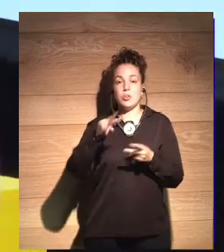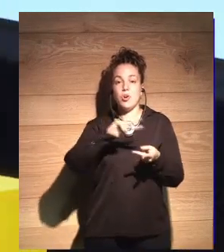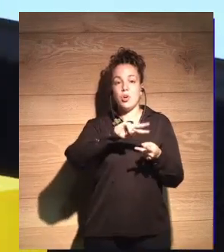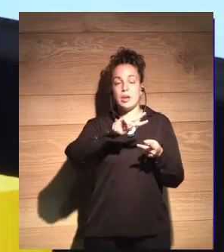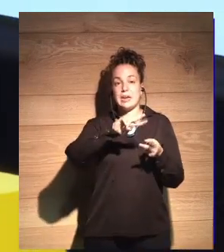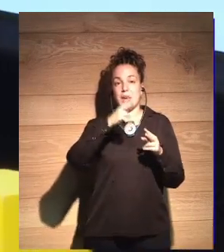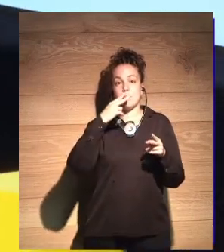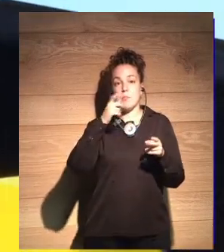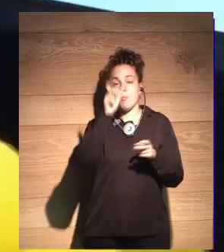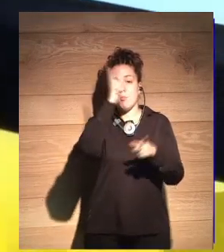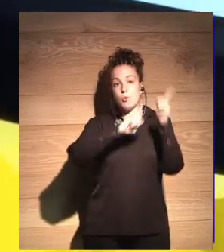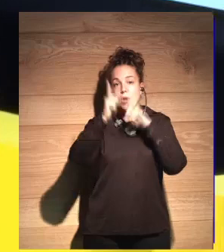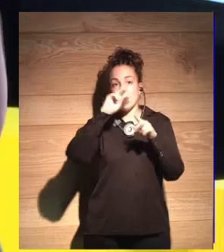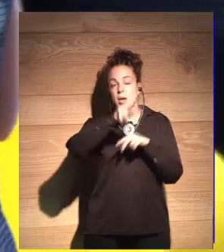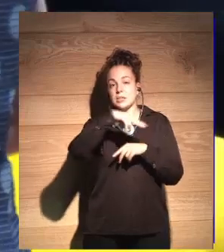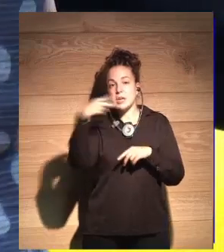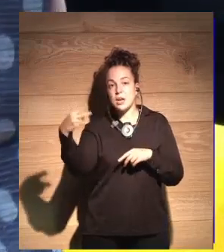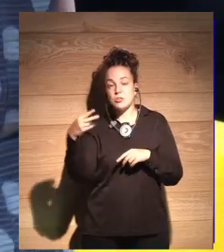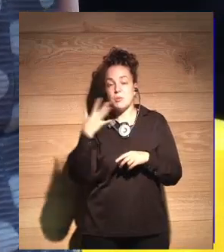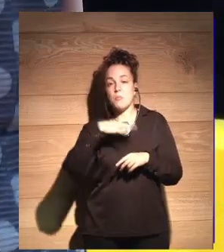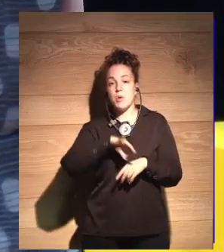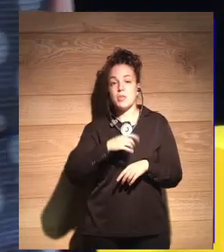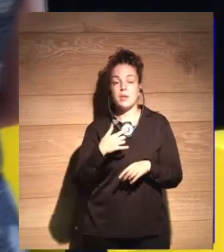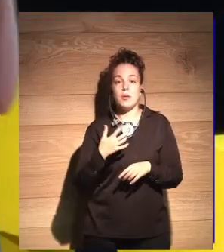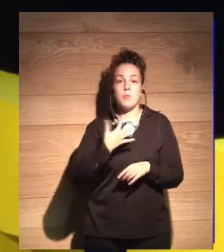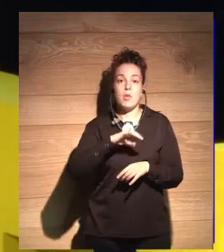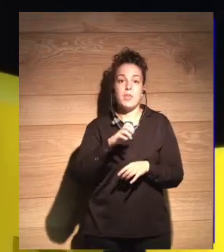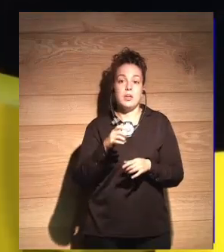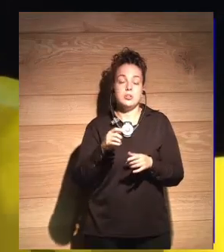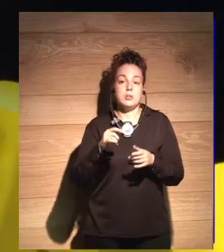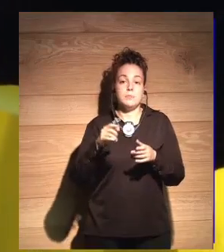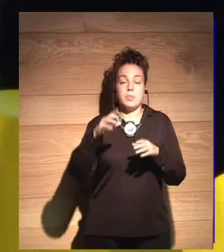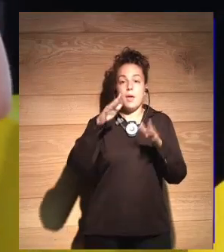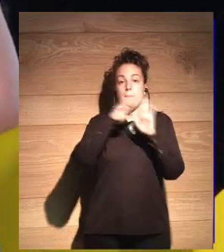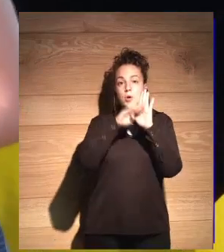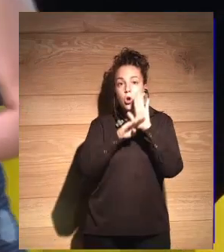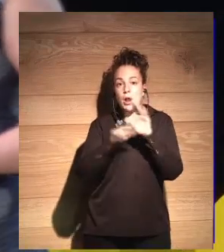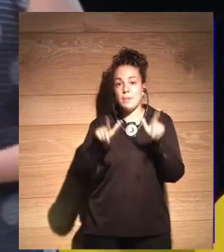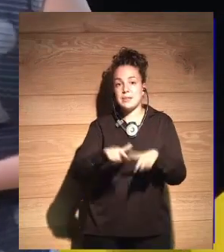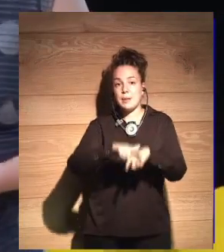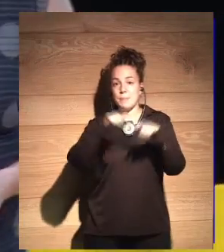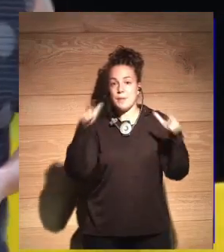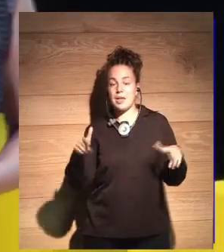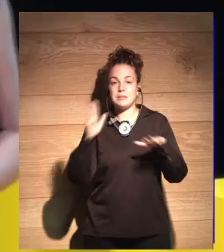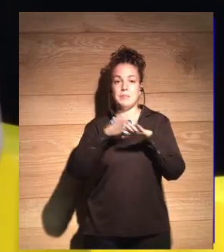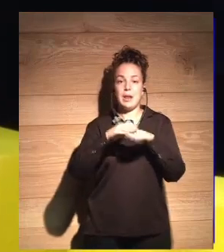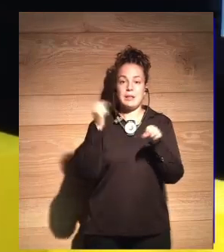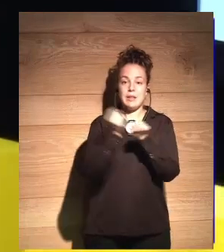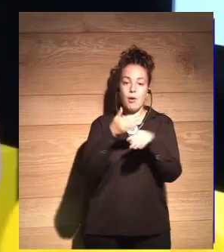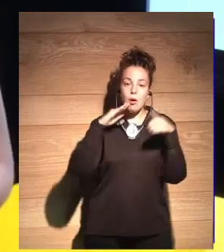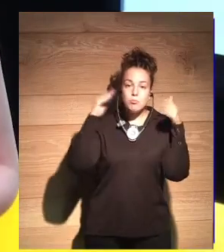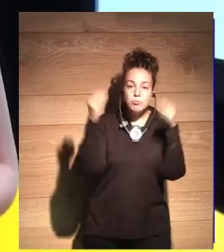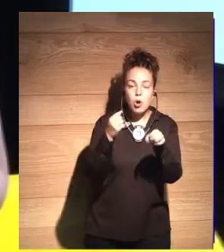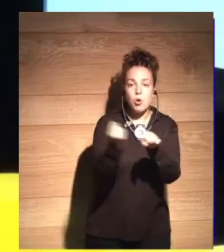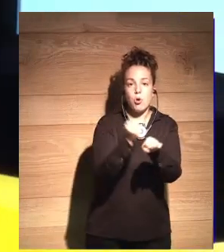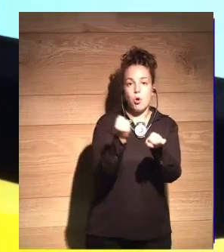them. We can have software that worked for communities and governments without having to call support all the time because they changed something at